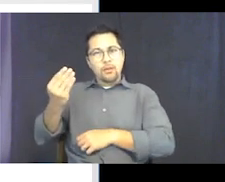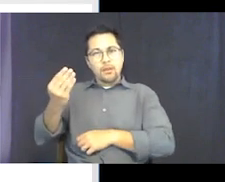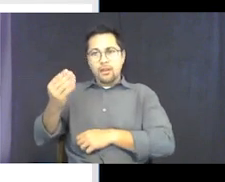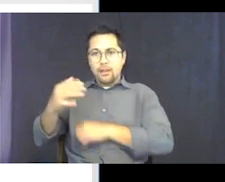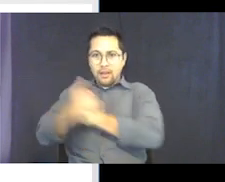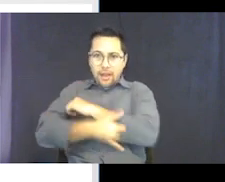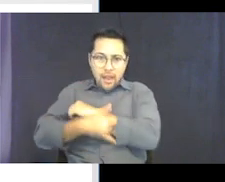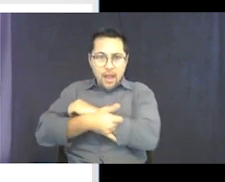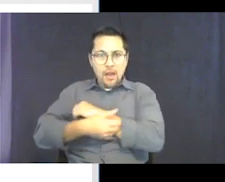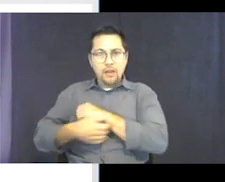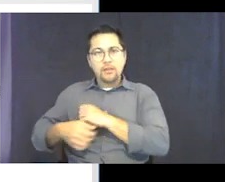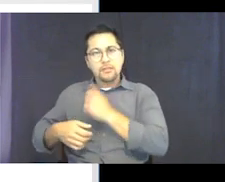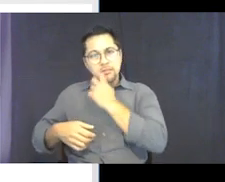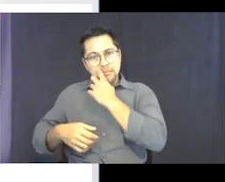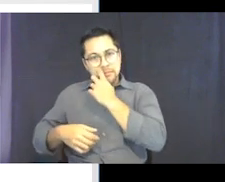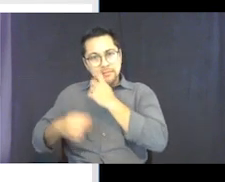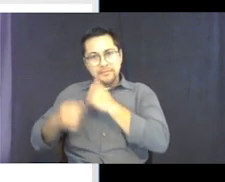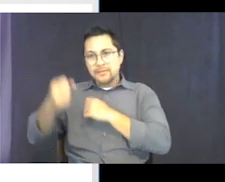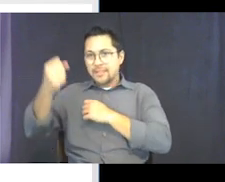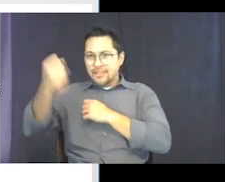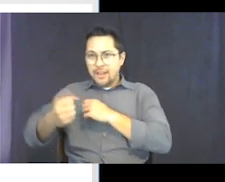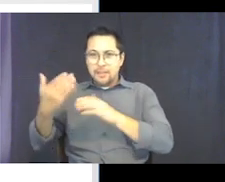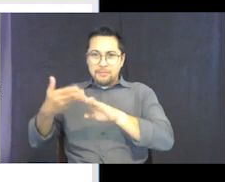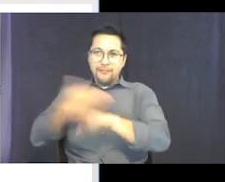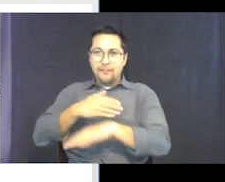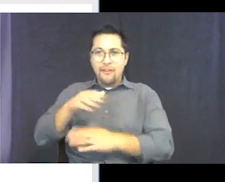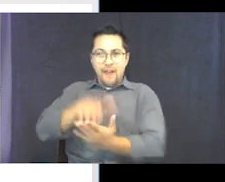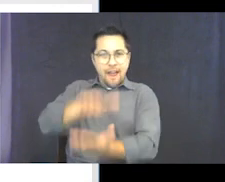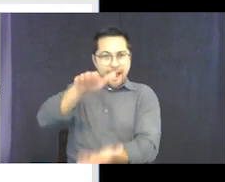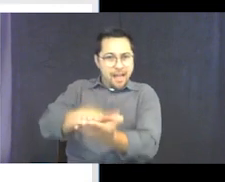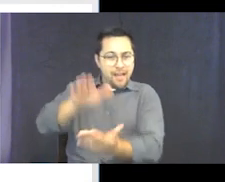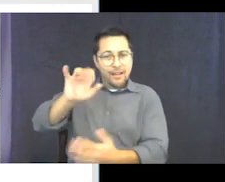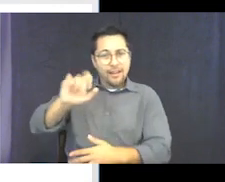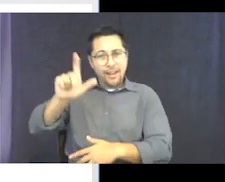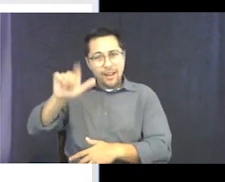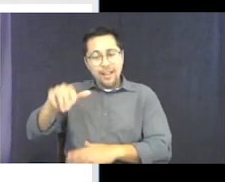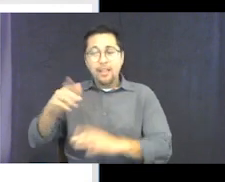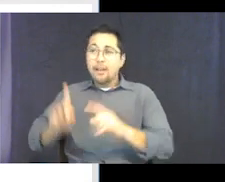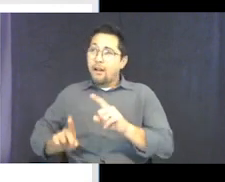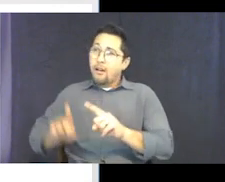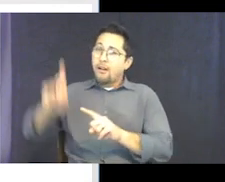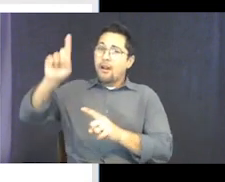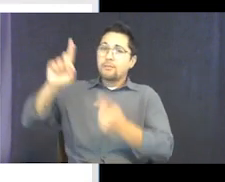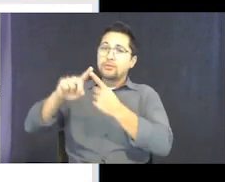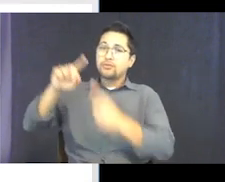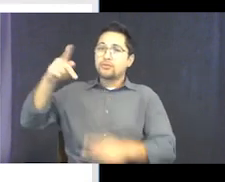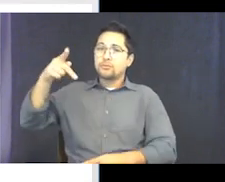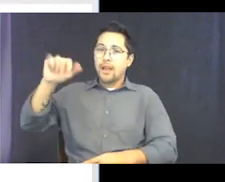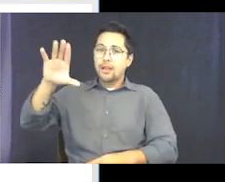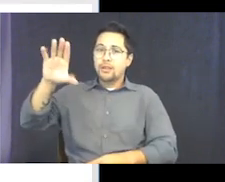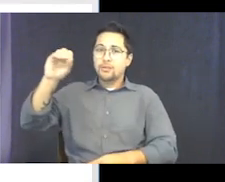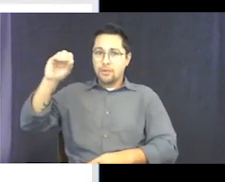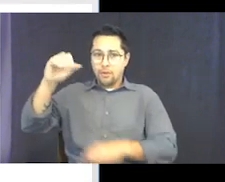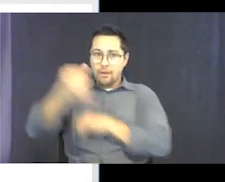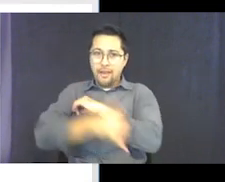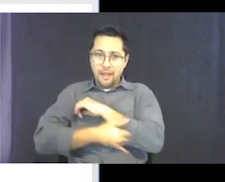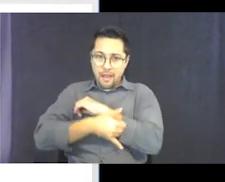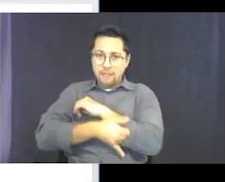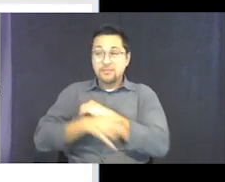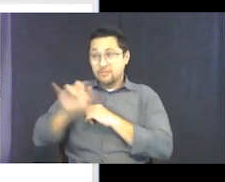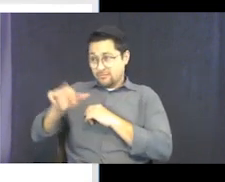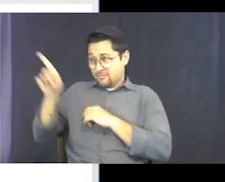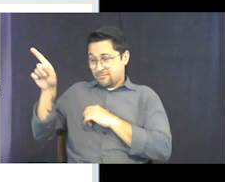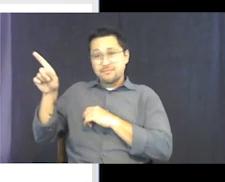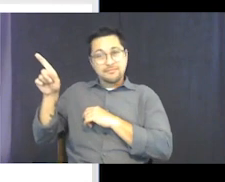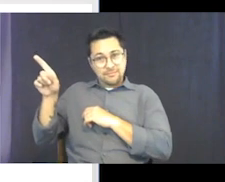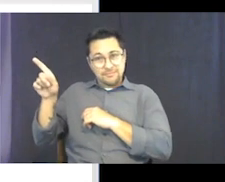south, last exit before Alligator Alley, all the way up to Pasco County. So these are, this is the